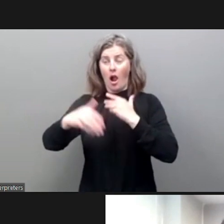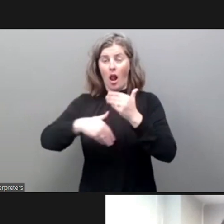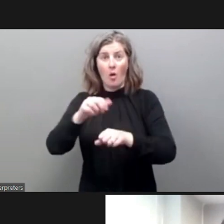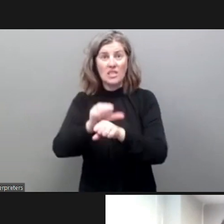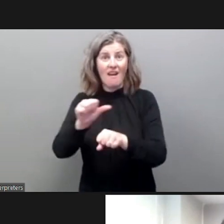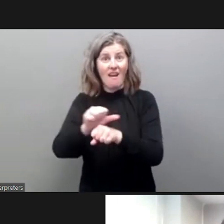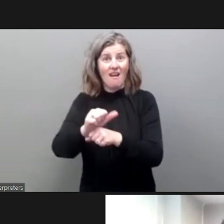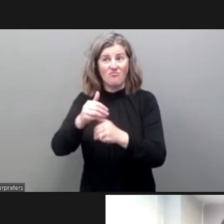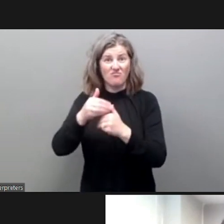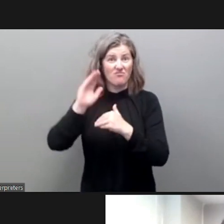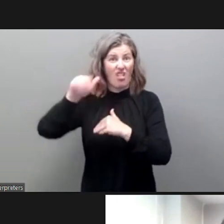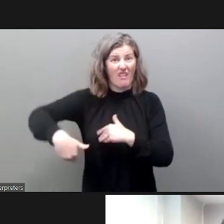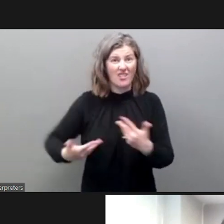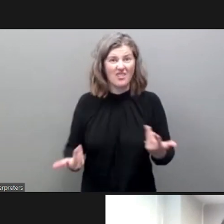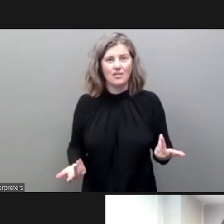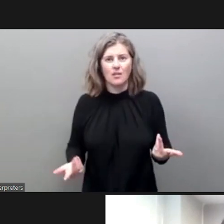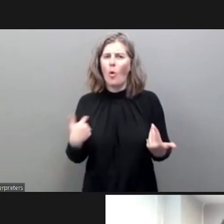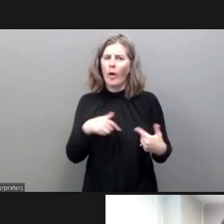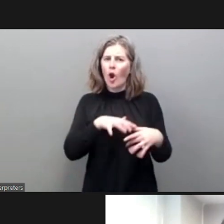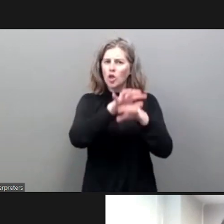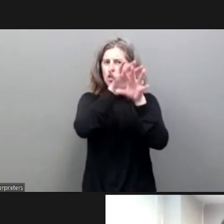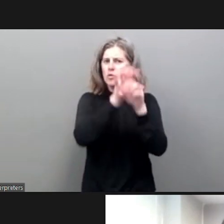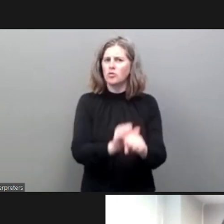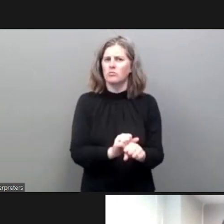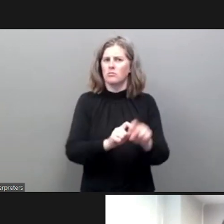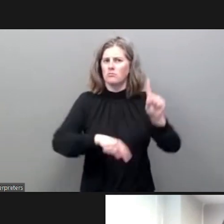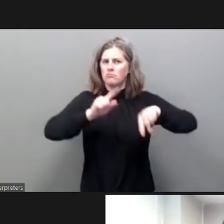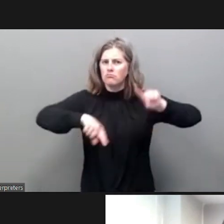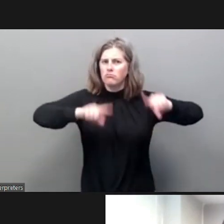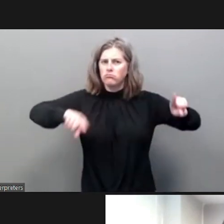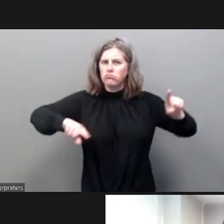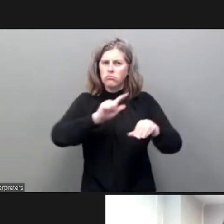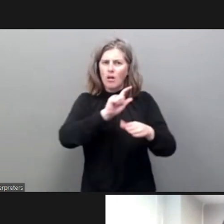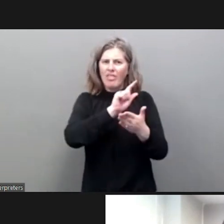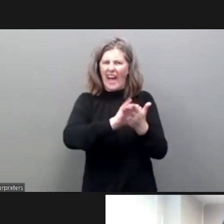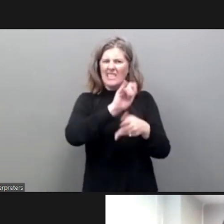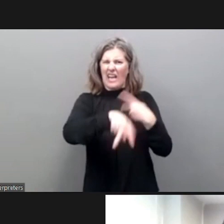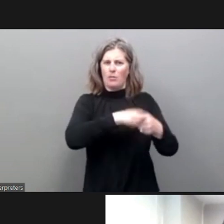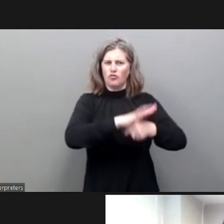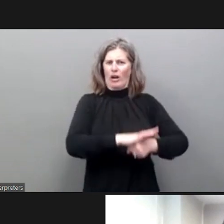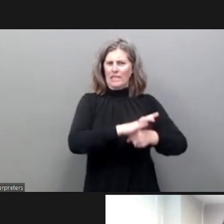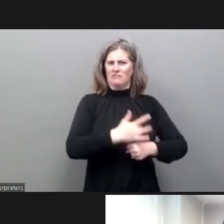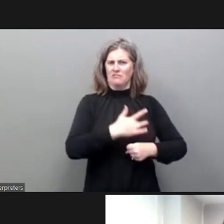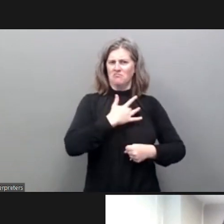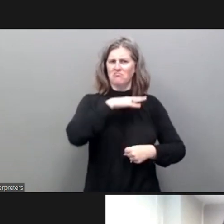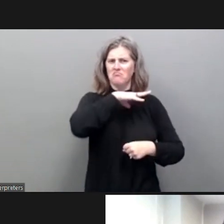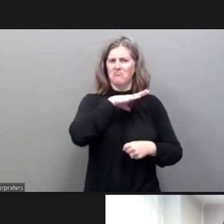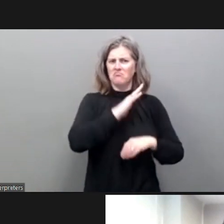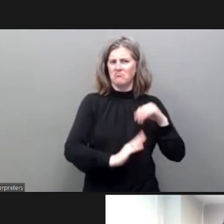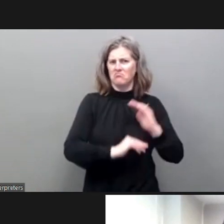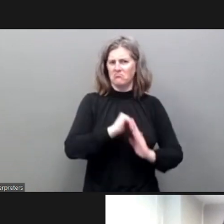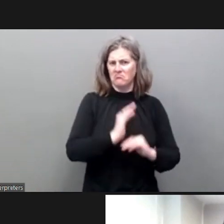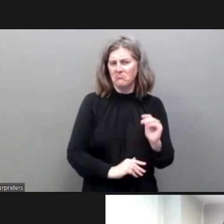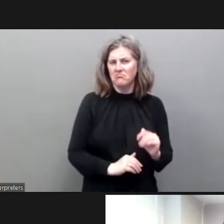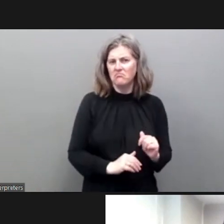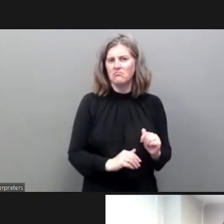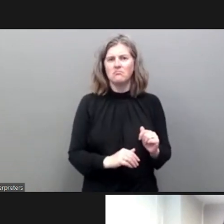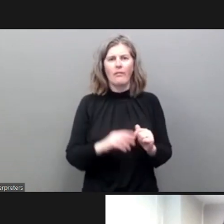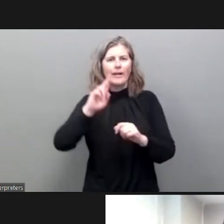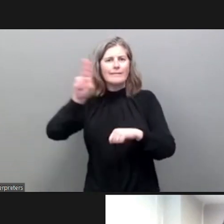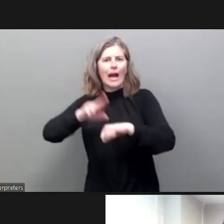late. So we're used to that kind of stress. There'll be a natural disaster